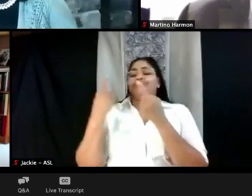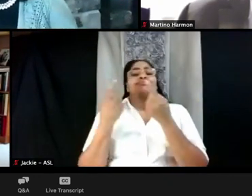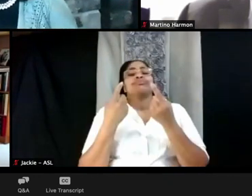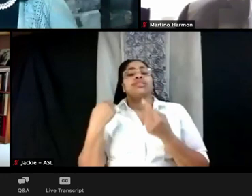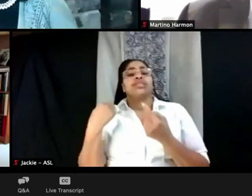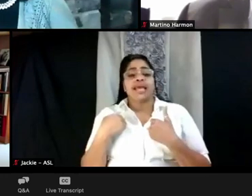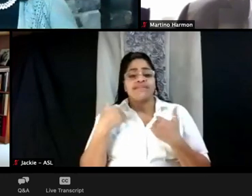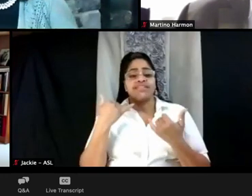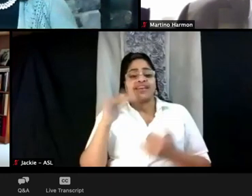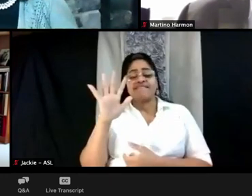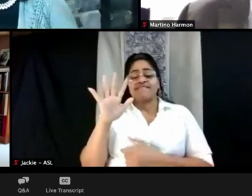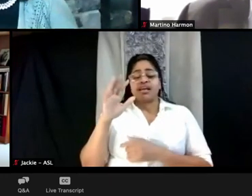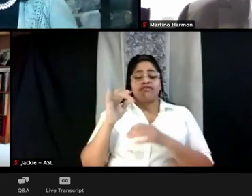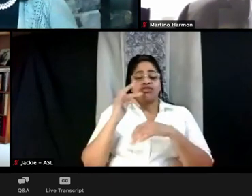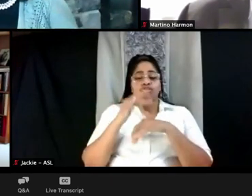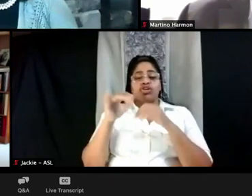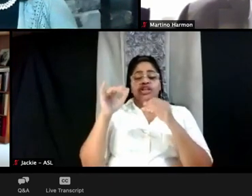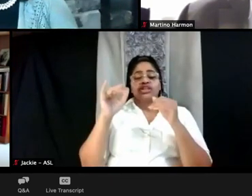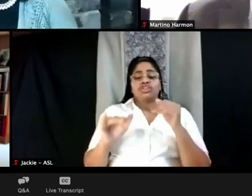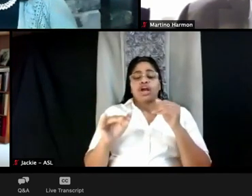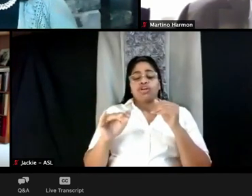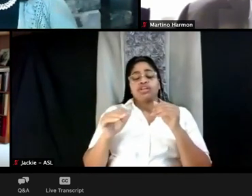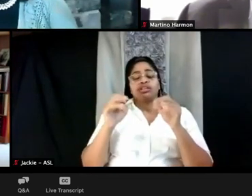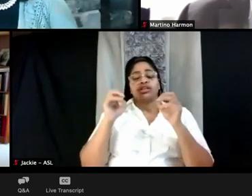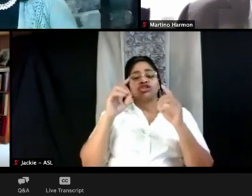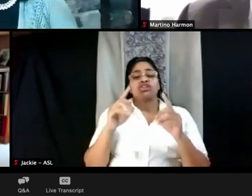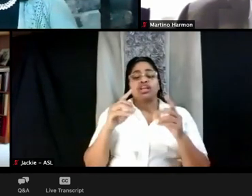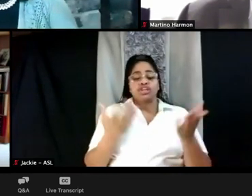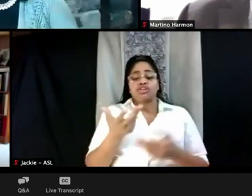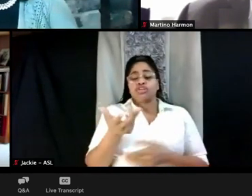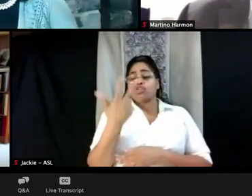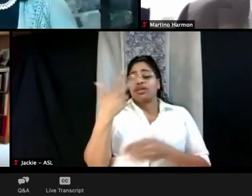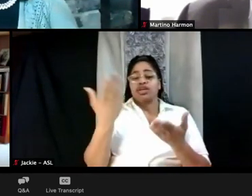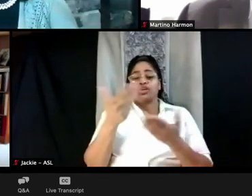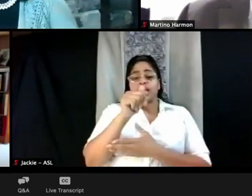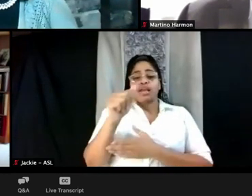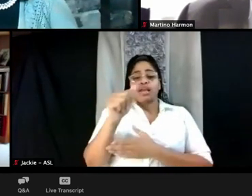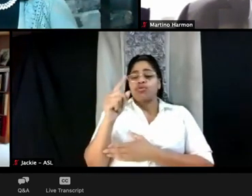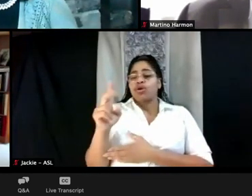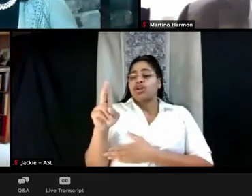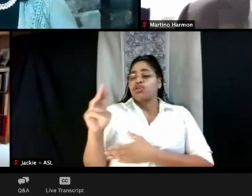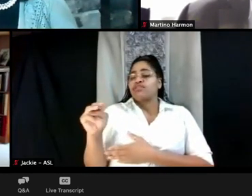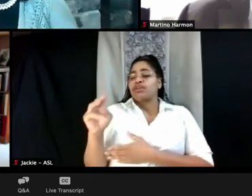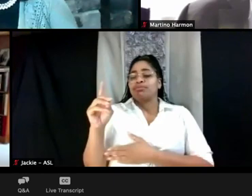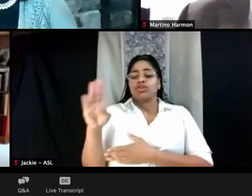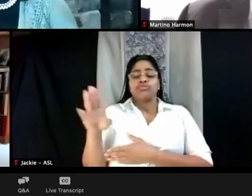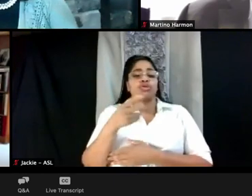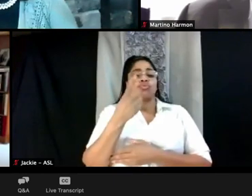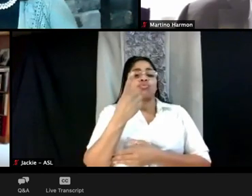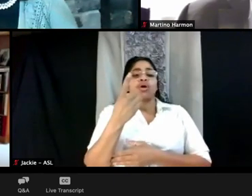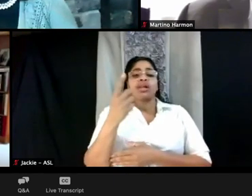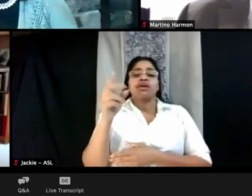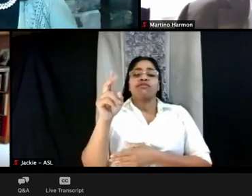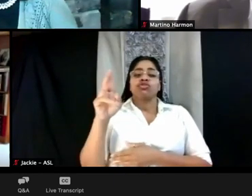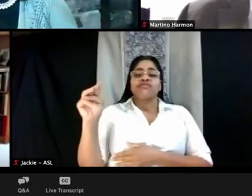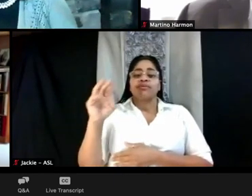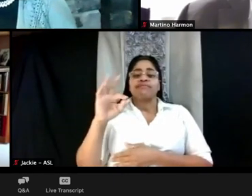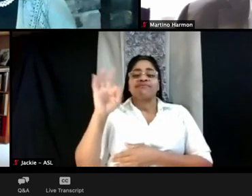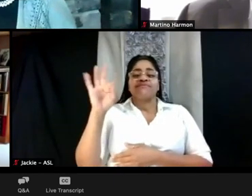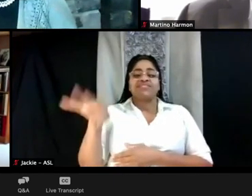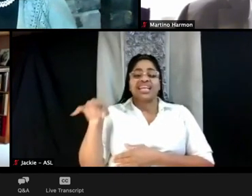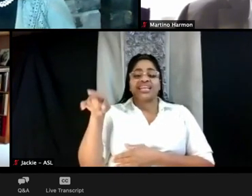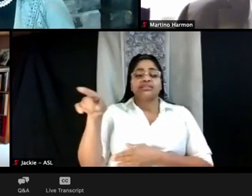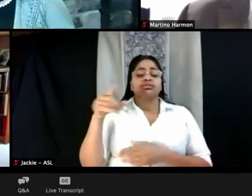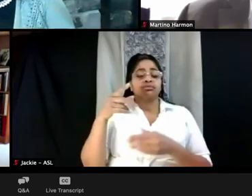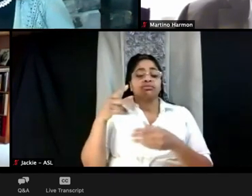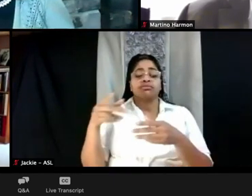5 early childhood education centers, 3 here in Ann Arbor, 1 at U of M Dearborn and 1 at U of M Flint, that together care